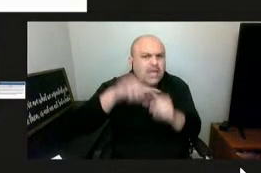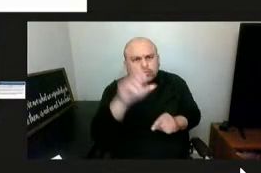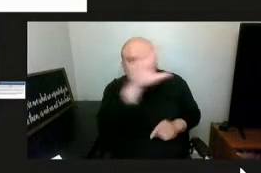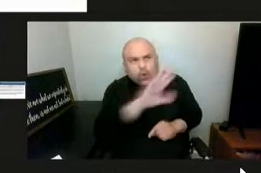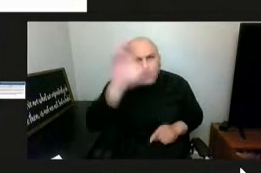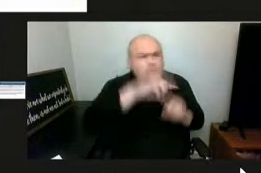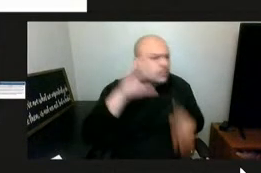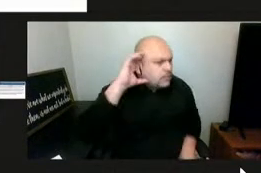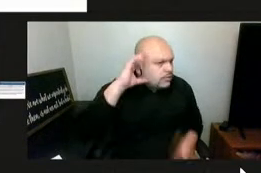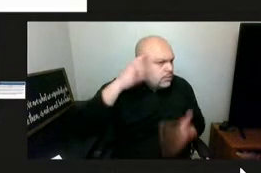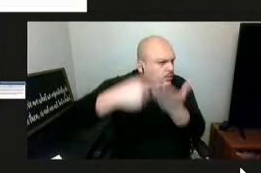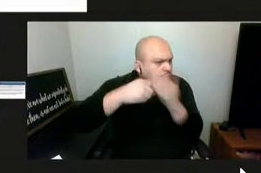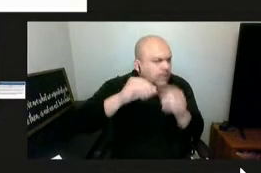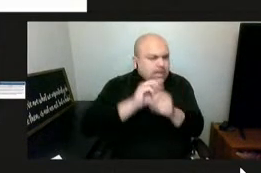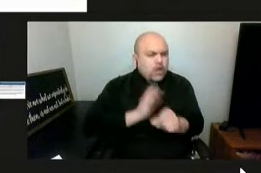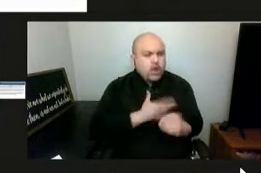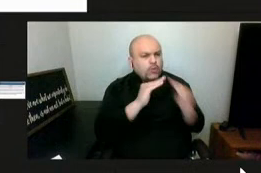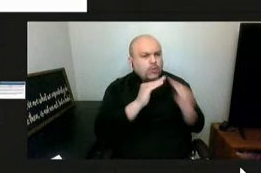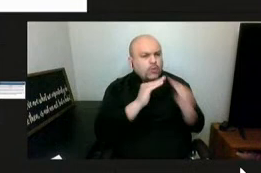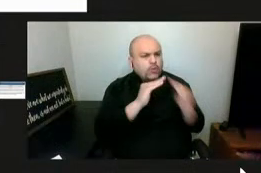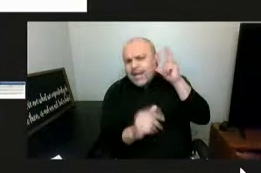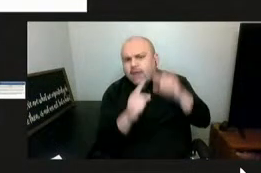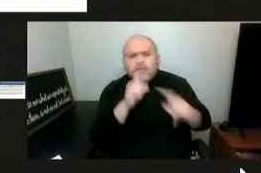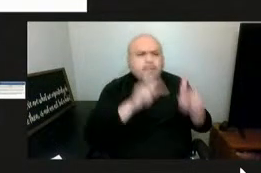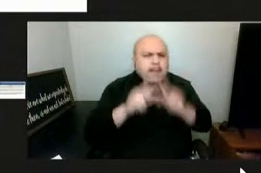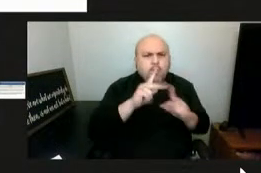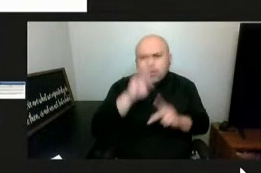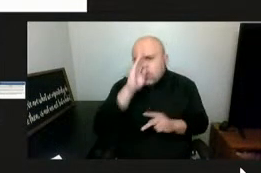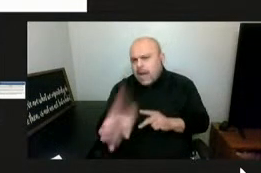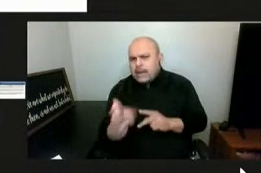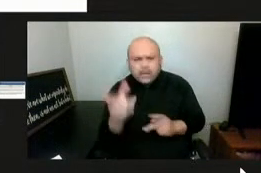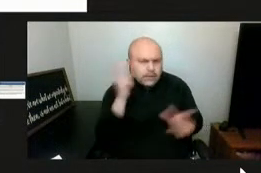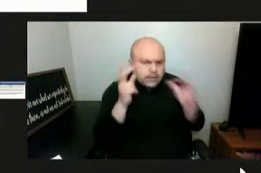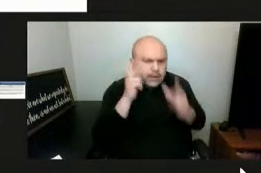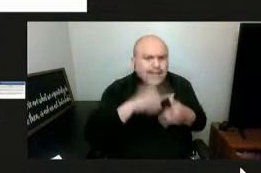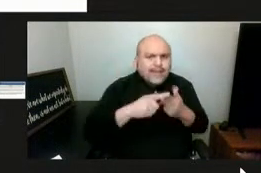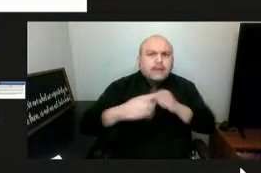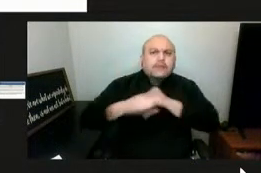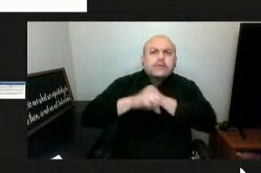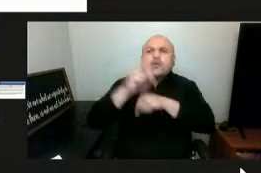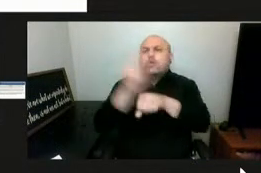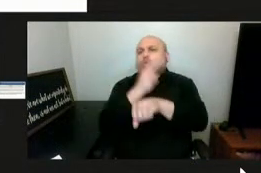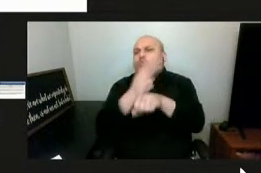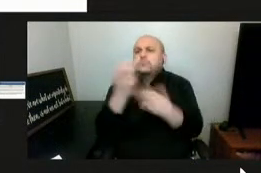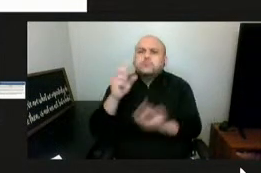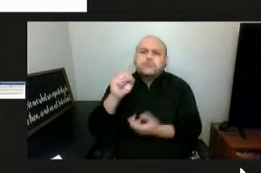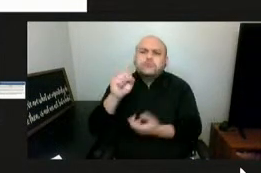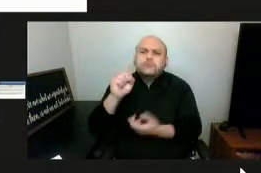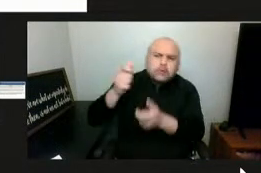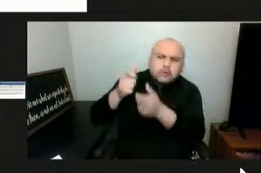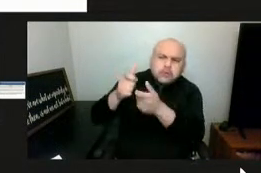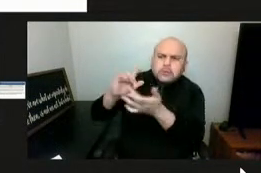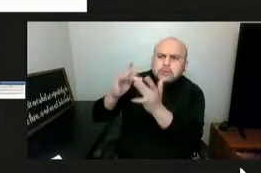our communities to hear from young people directly. And the campaign can utilize social media and other channels where the youth are connected, as well